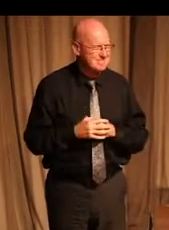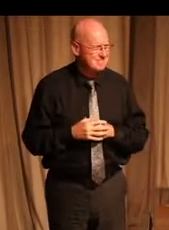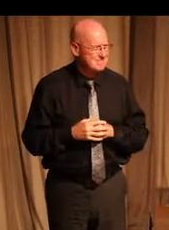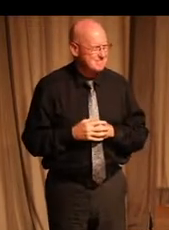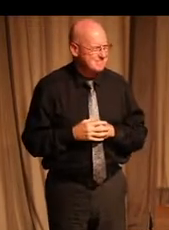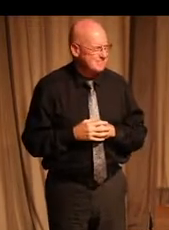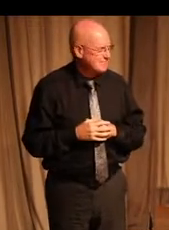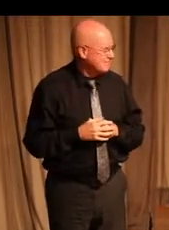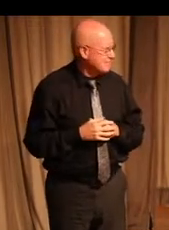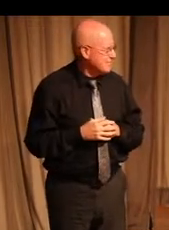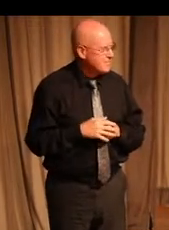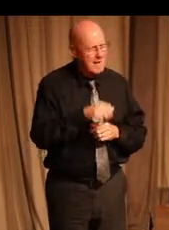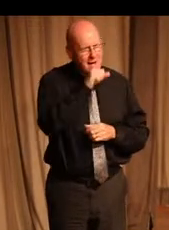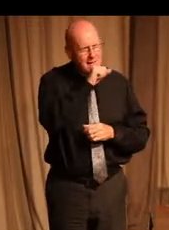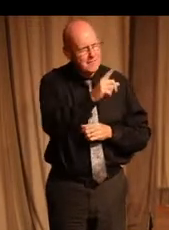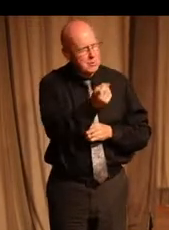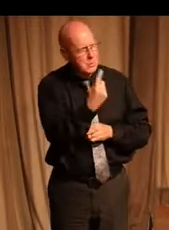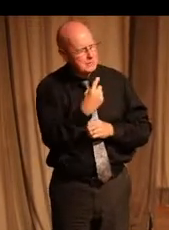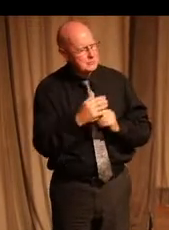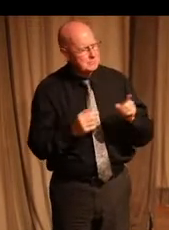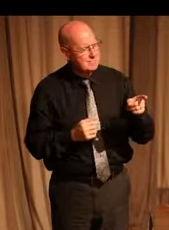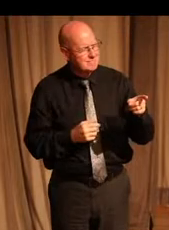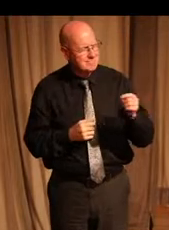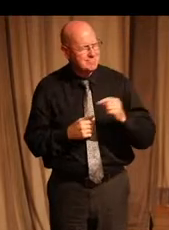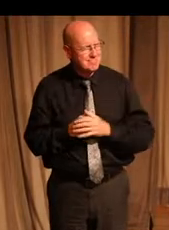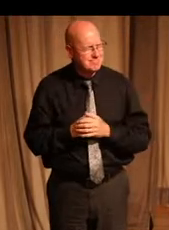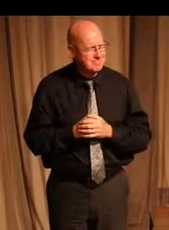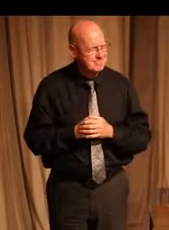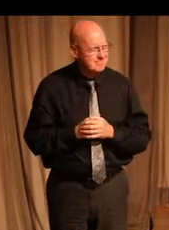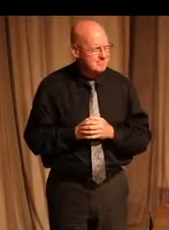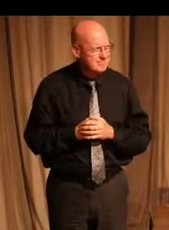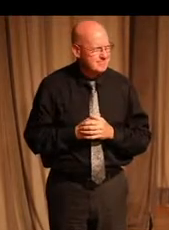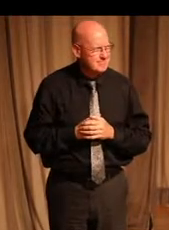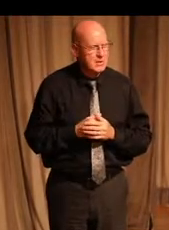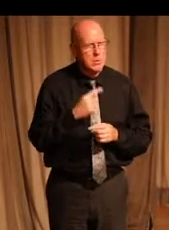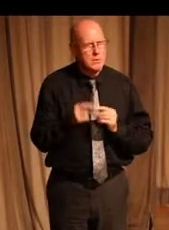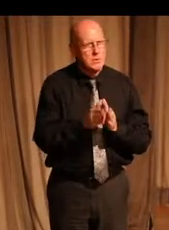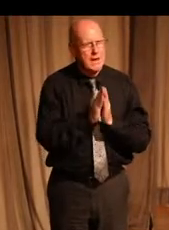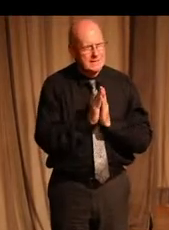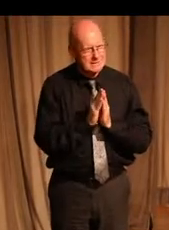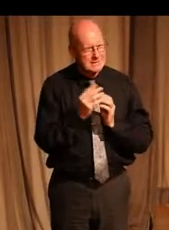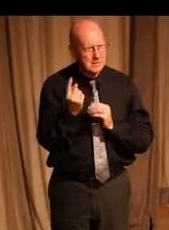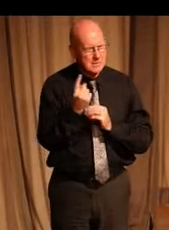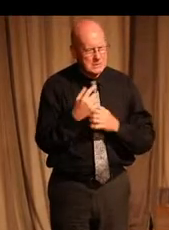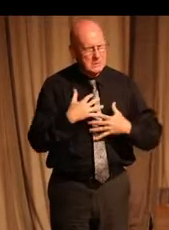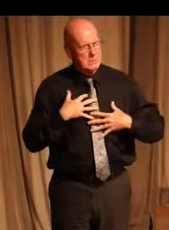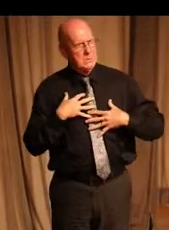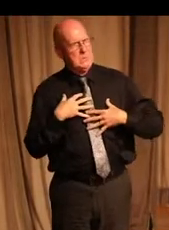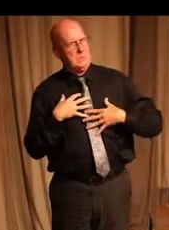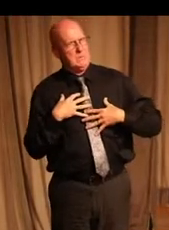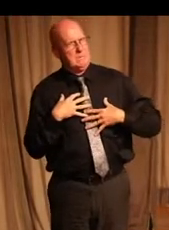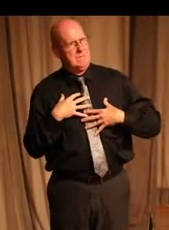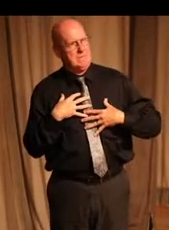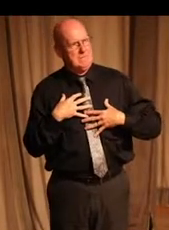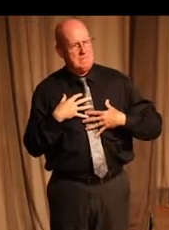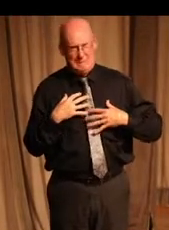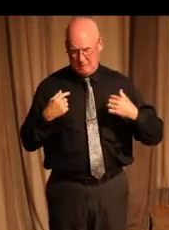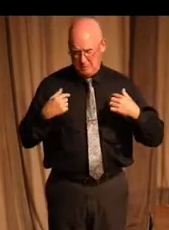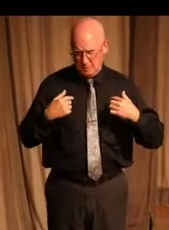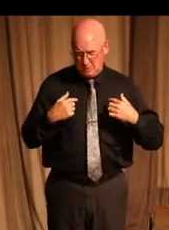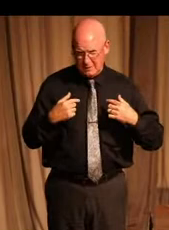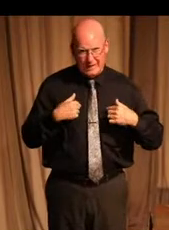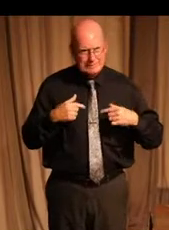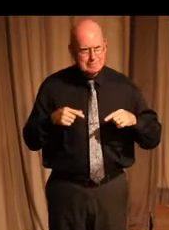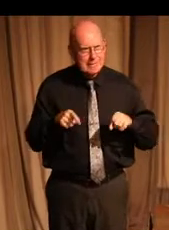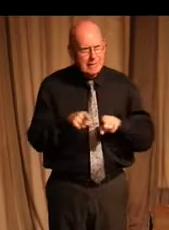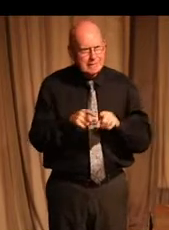Yeah, I loved your question because when you asked it, something inside of me went, eep, you know, like it was a scary